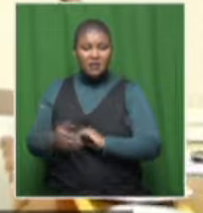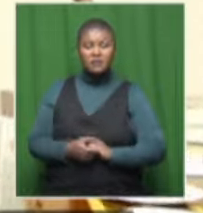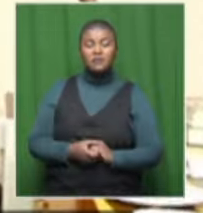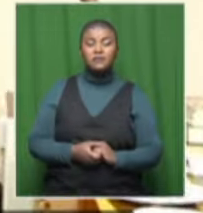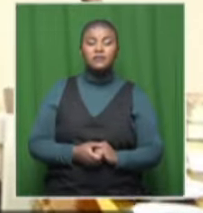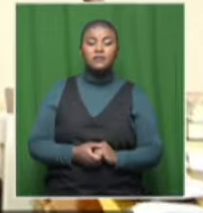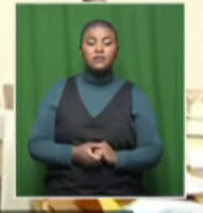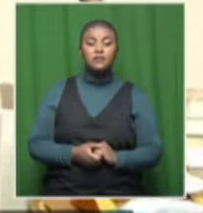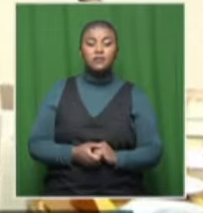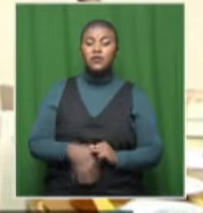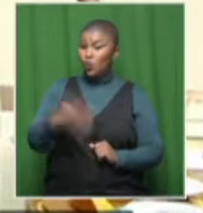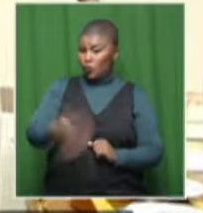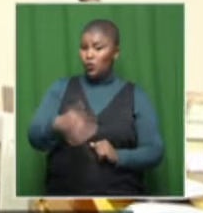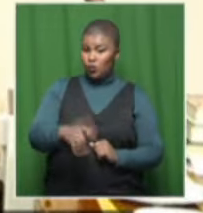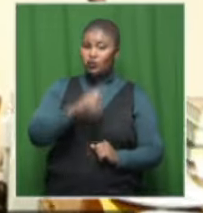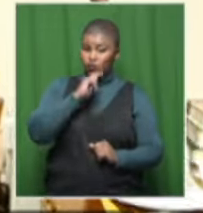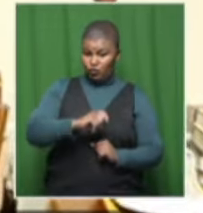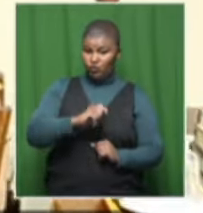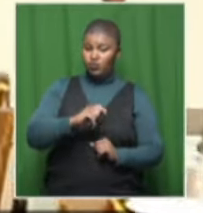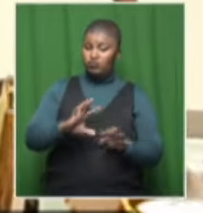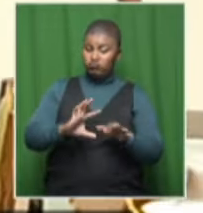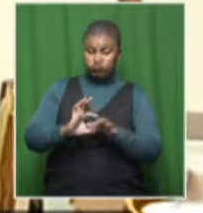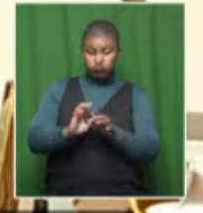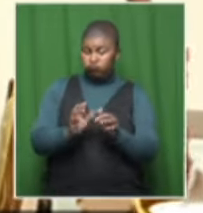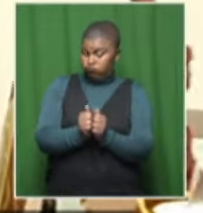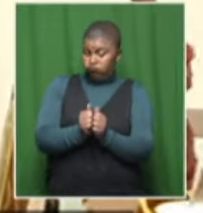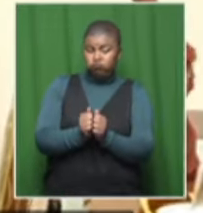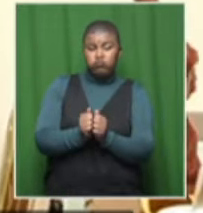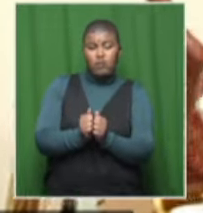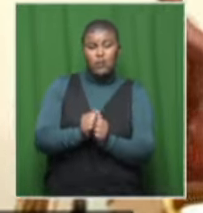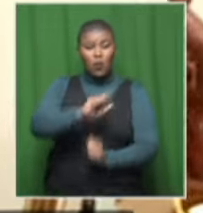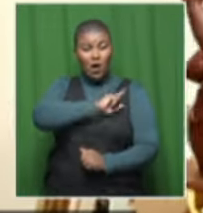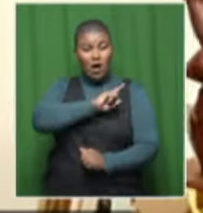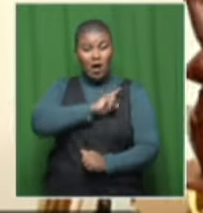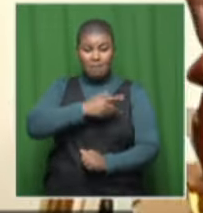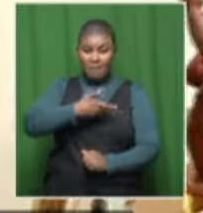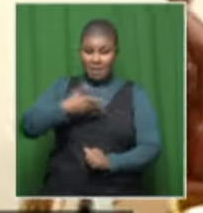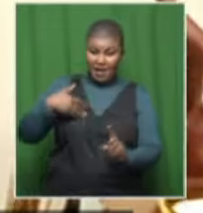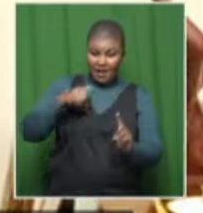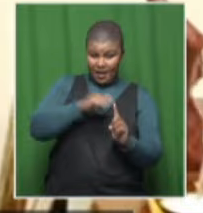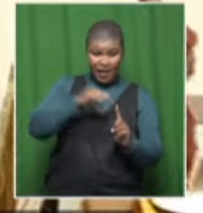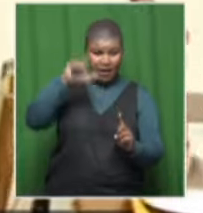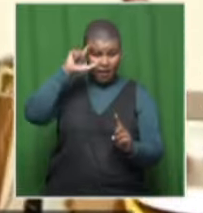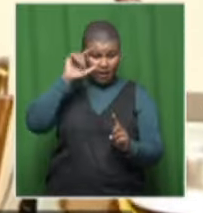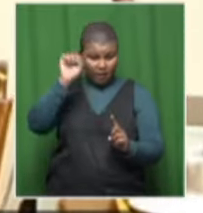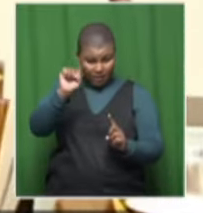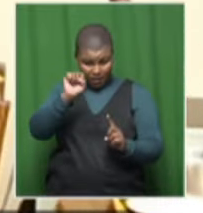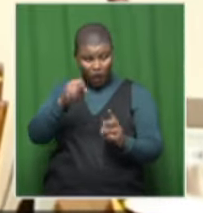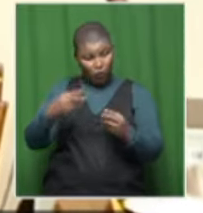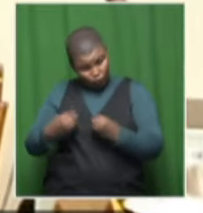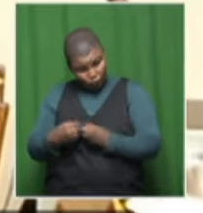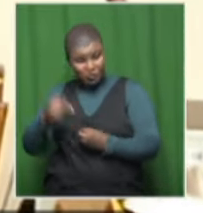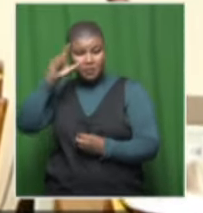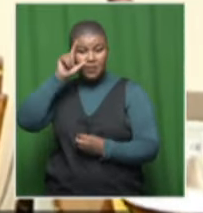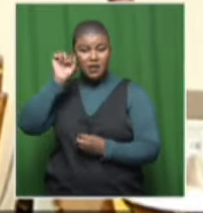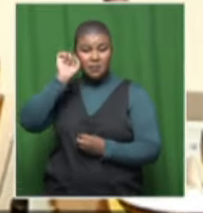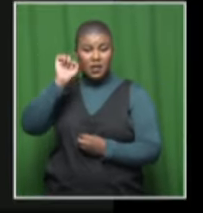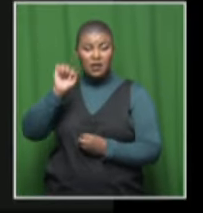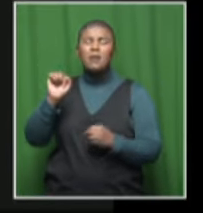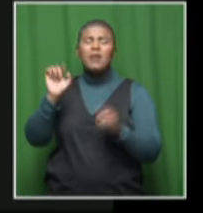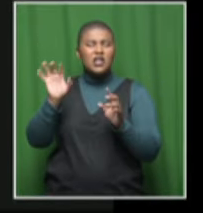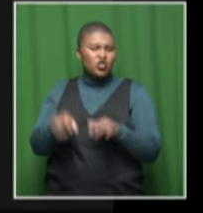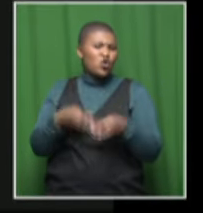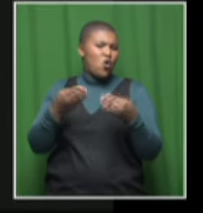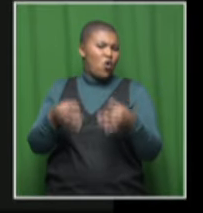Well, they had a close relationship. They always sang at home, and it was a home, from my